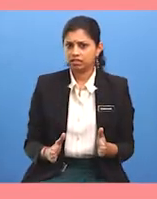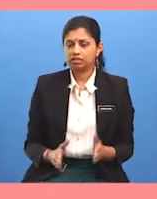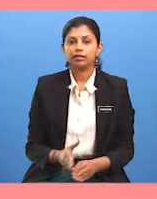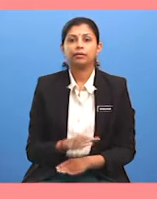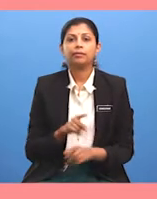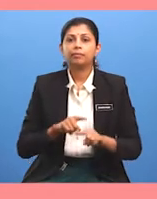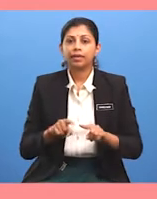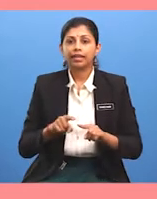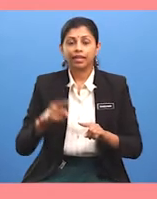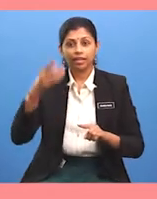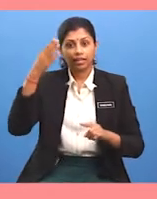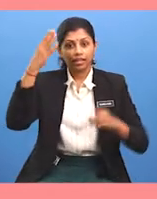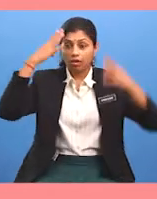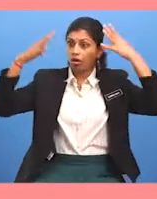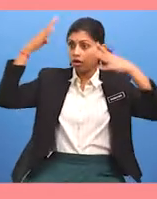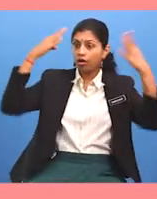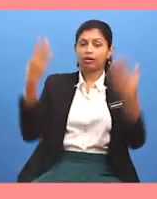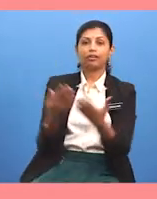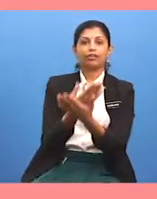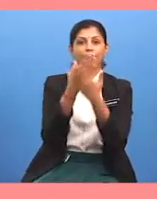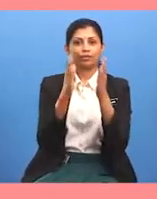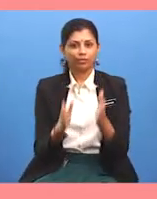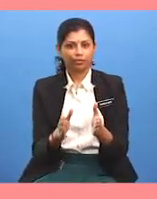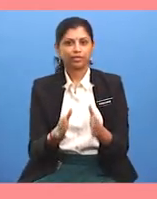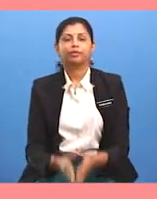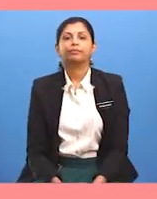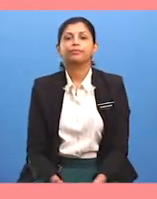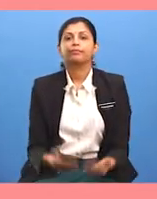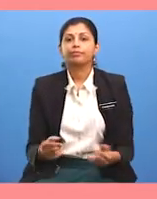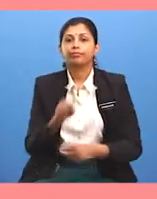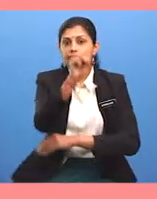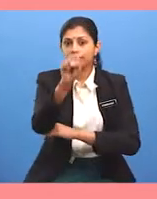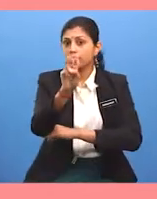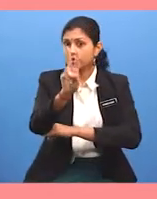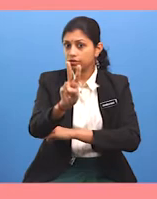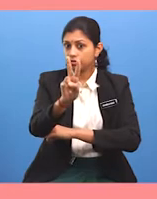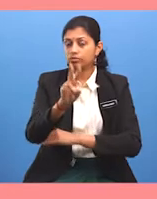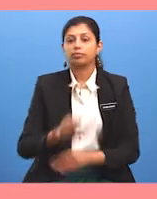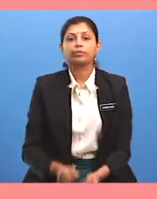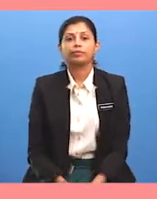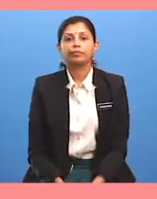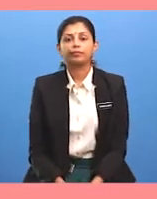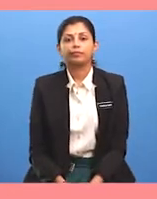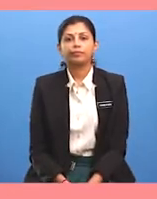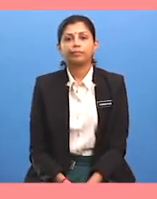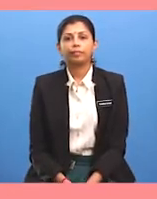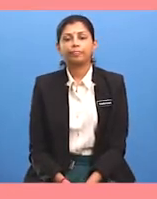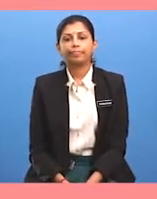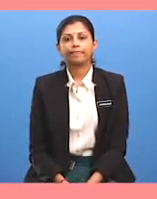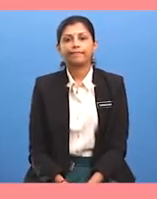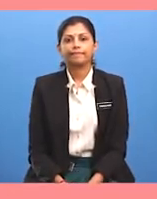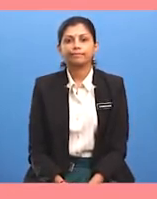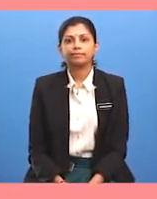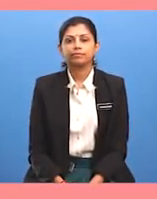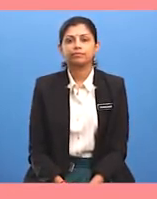innovator. Look at question 2. How are the contents of this article organized?